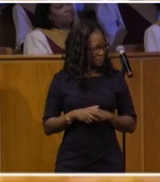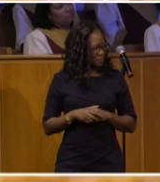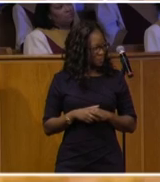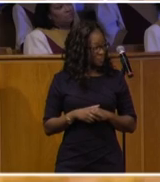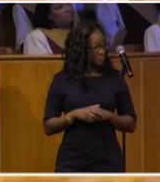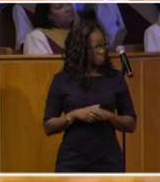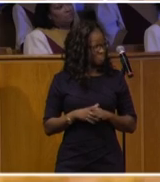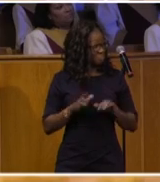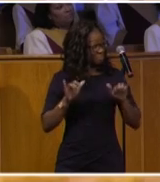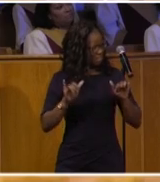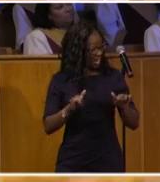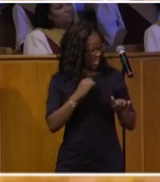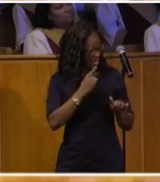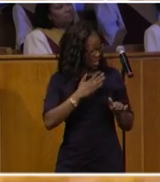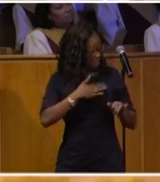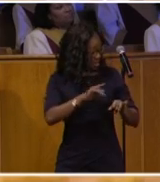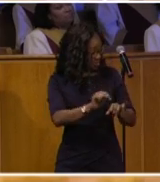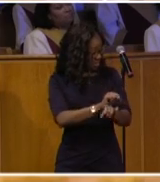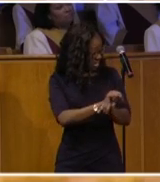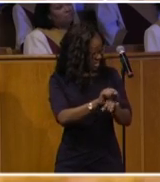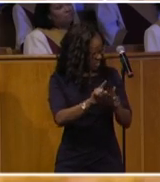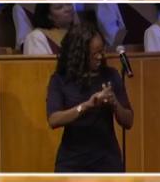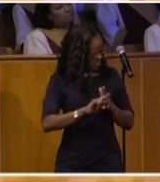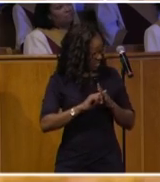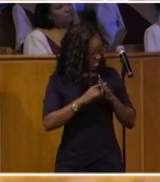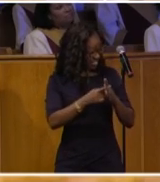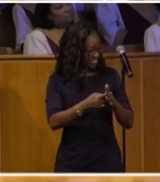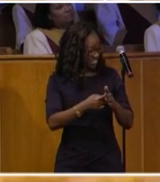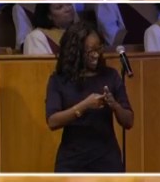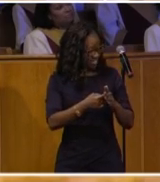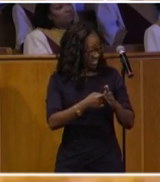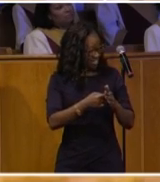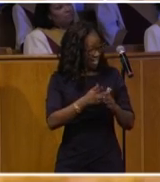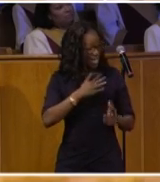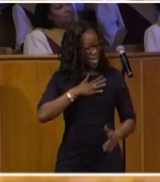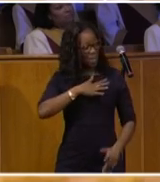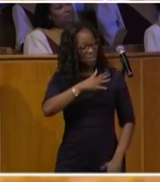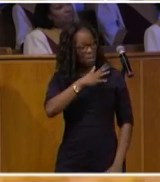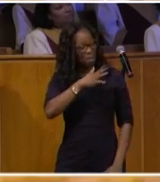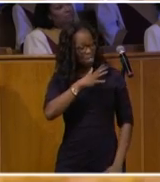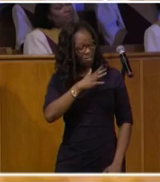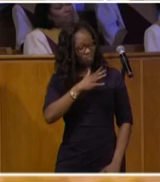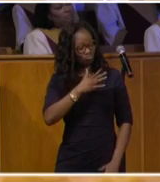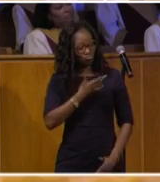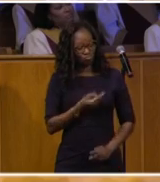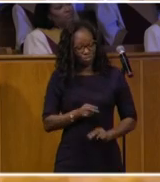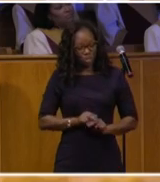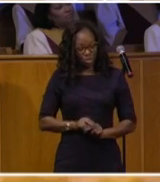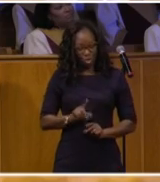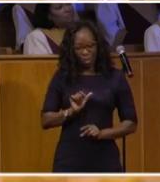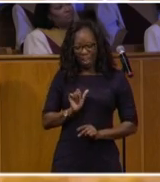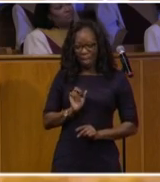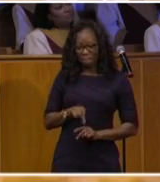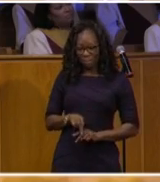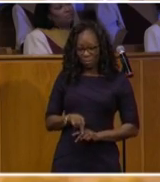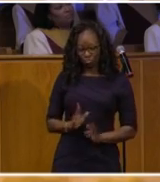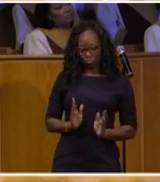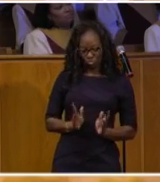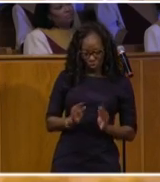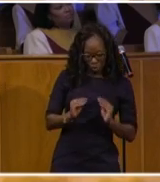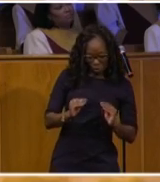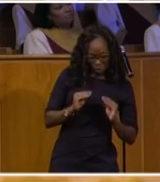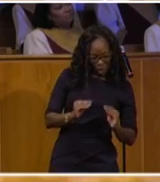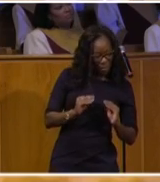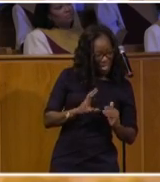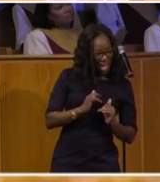I can tell you my training started at my mother's knee when she taught me how to